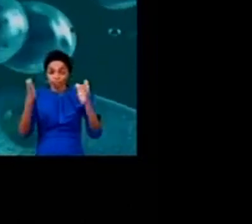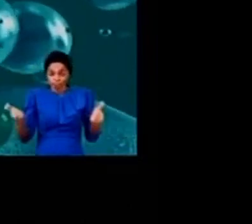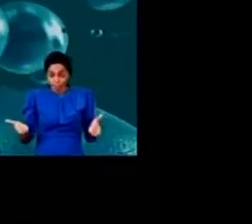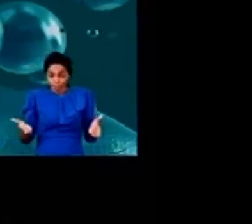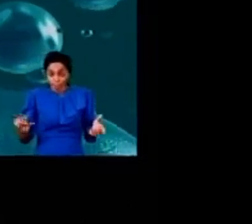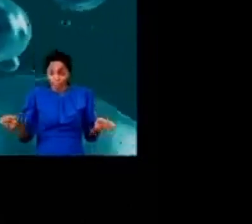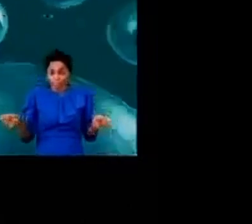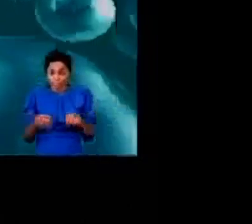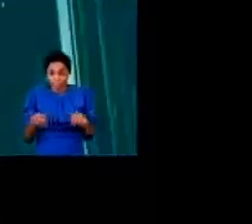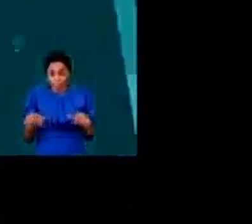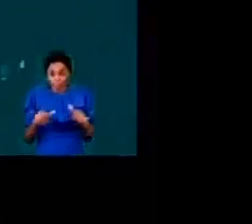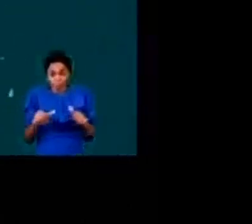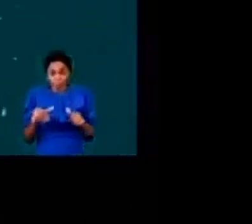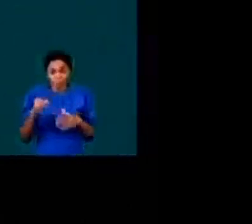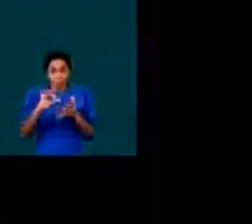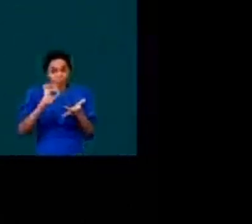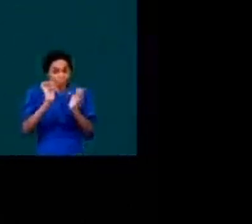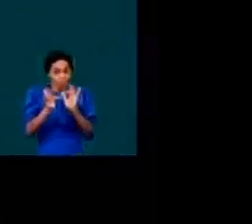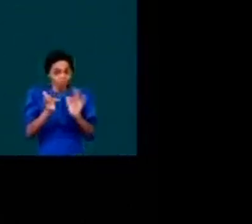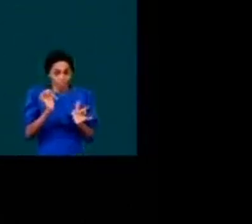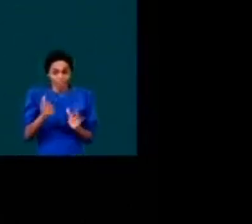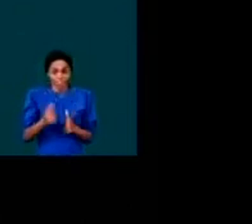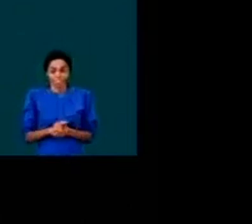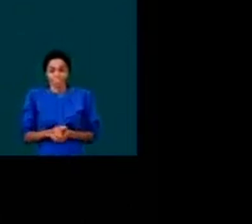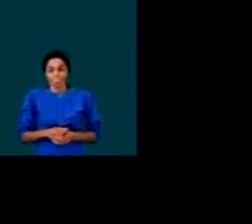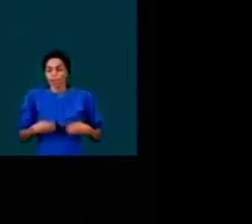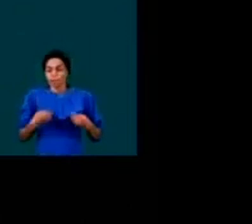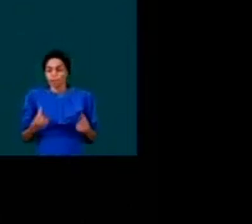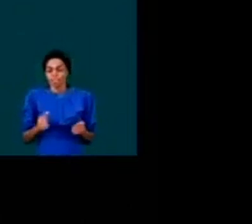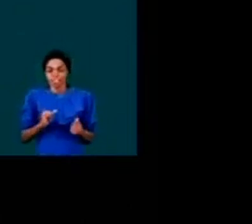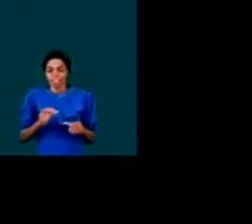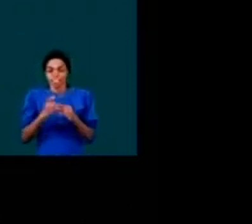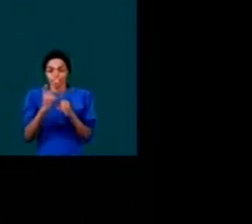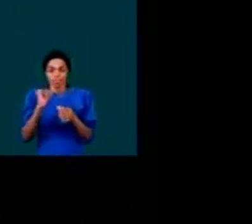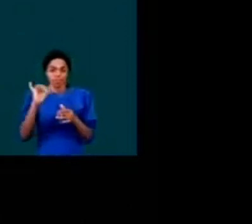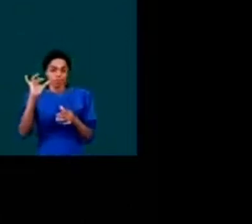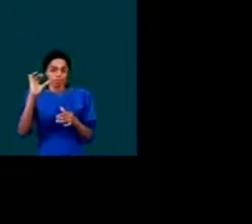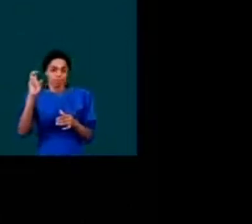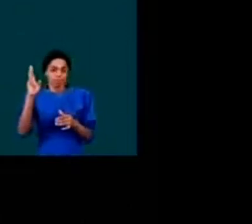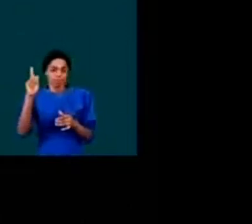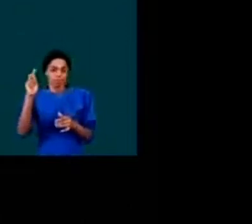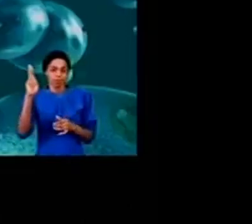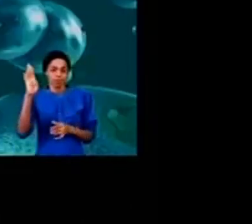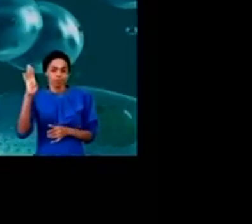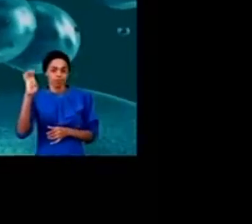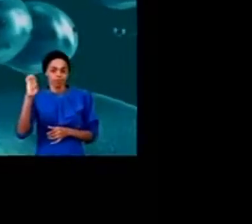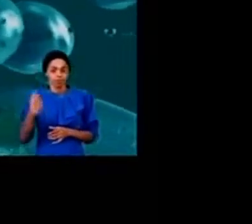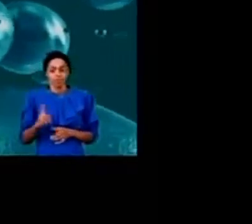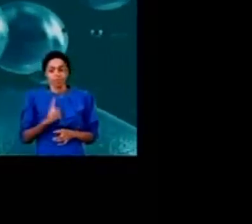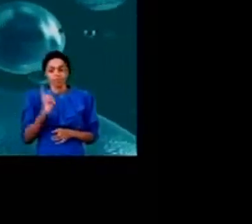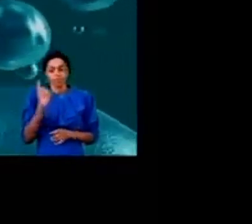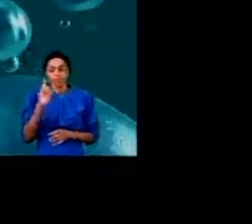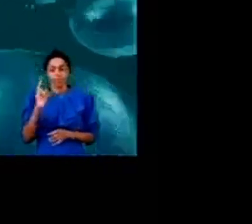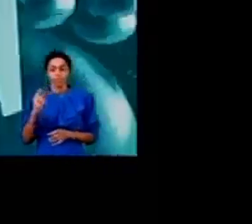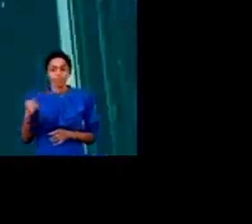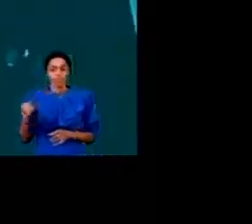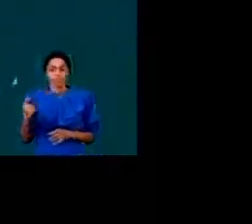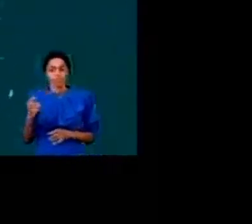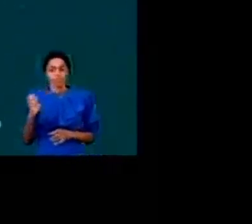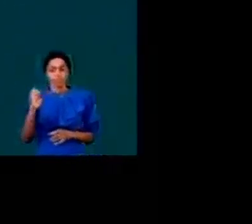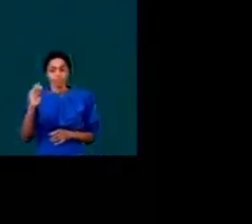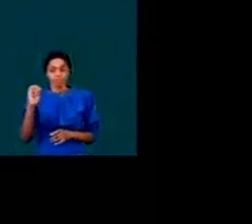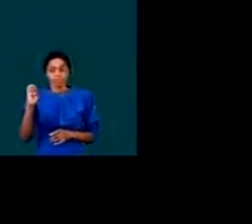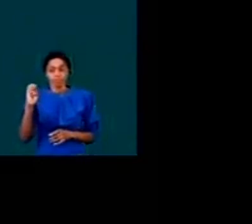wrote that yesterday during the program, the daughter who had excruciating ulcer pain,